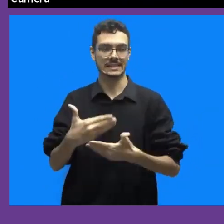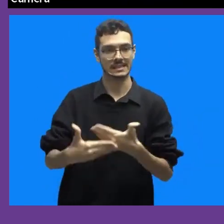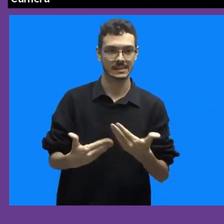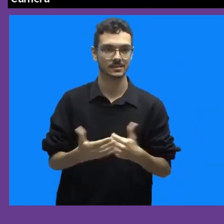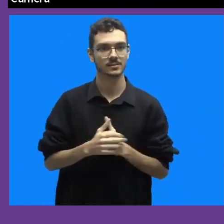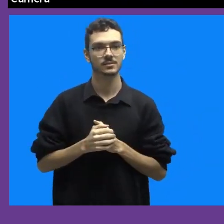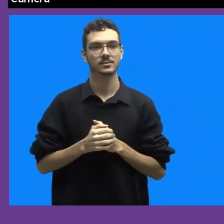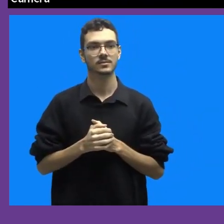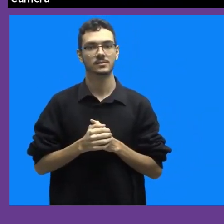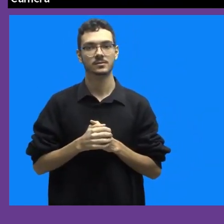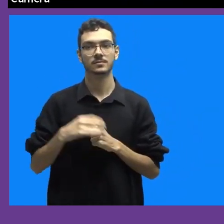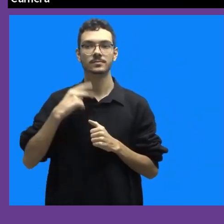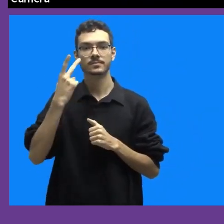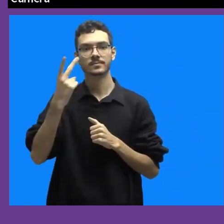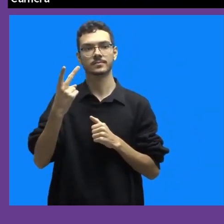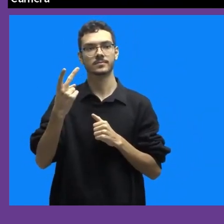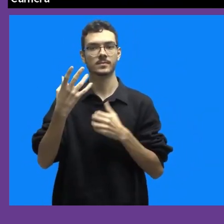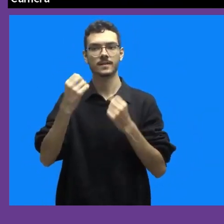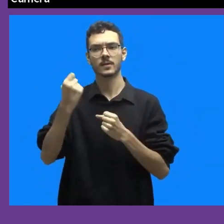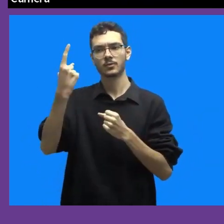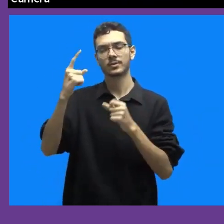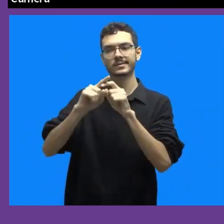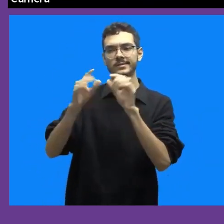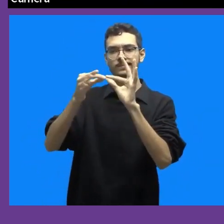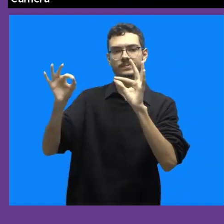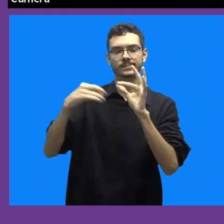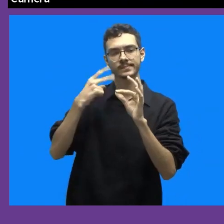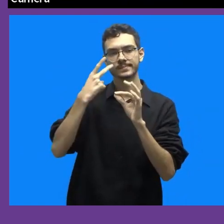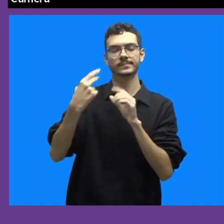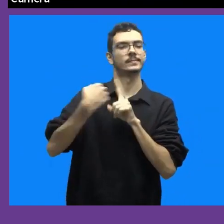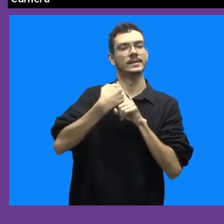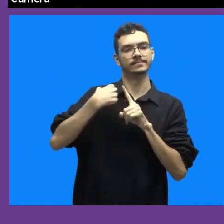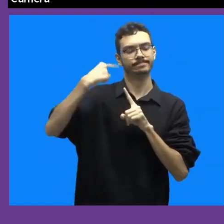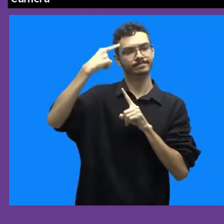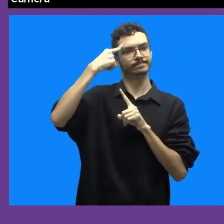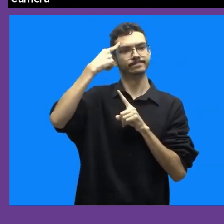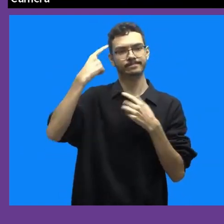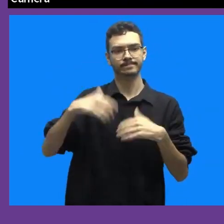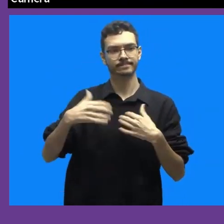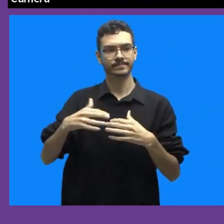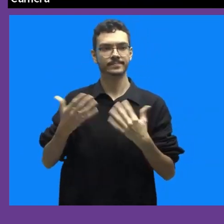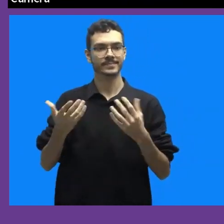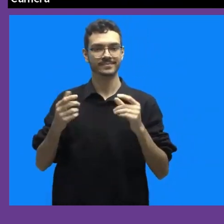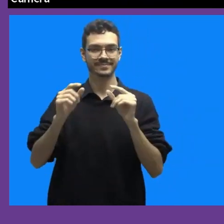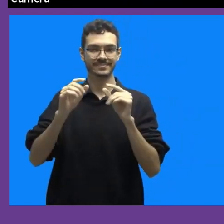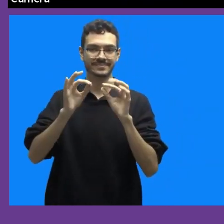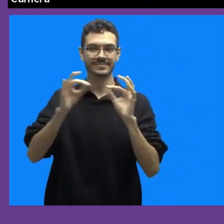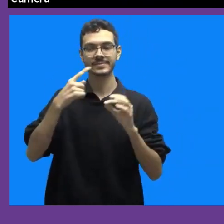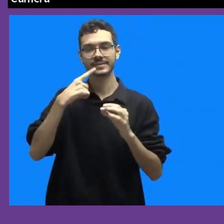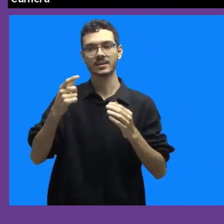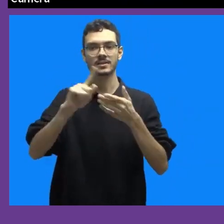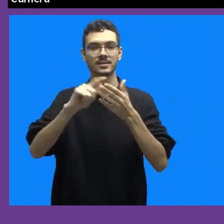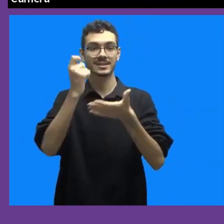new solutions for problems will not only benefit persons with disabilities, but